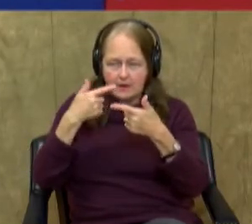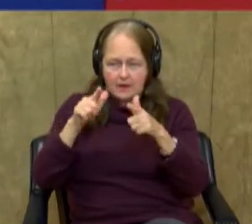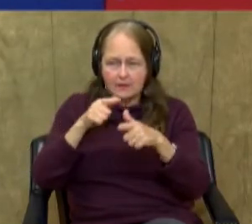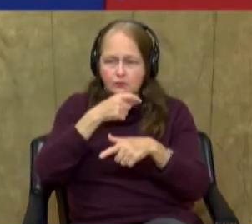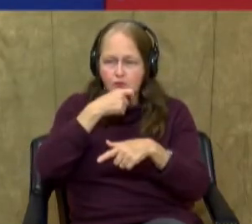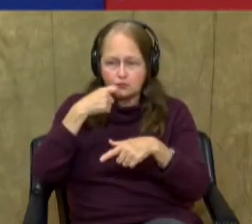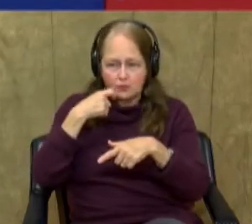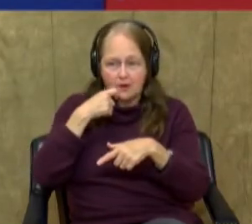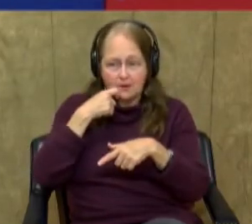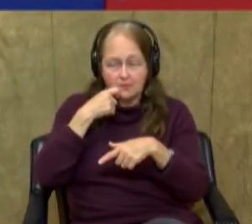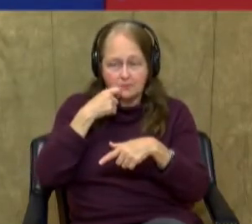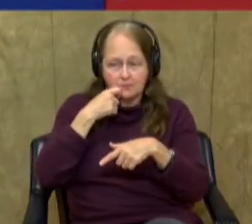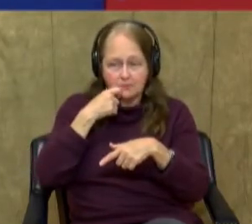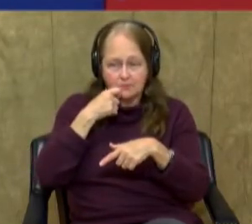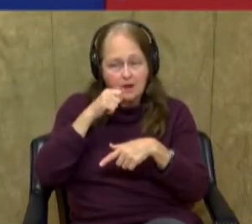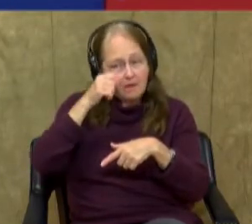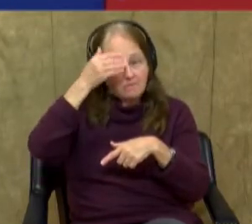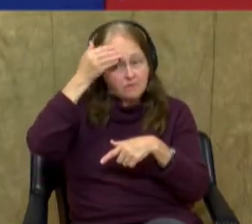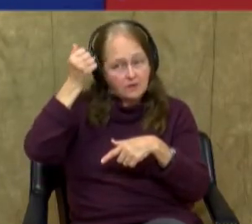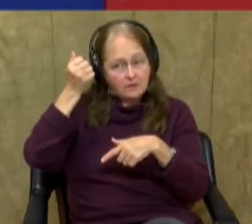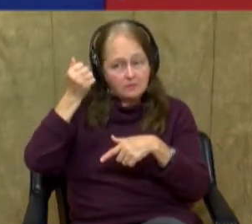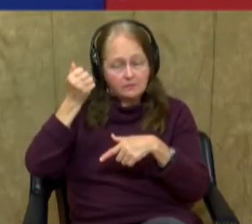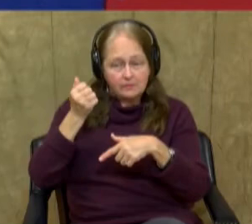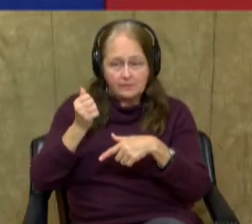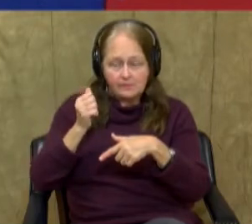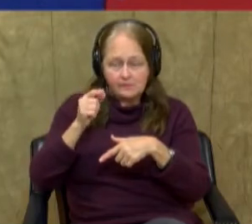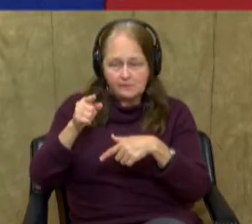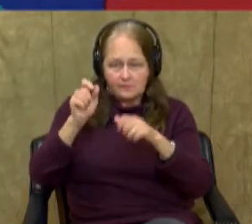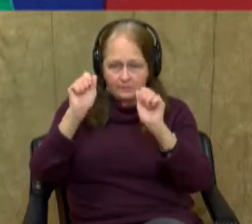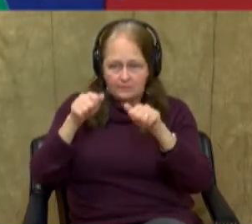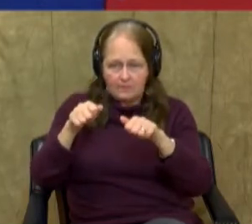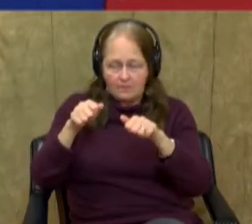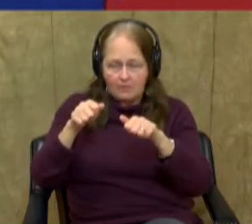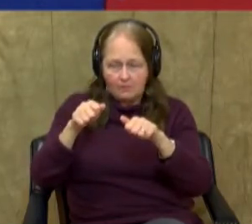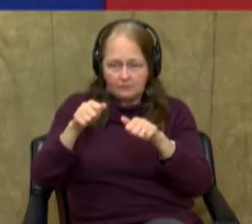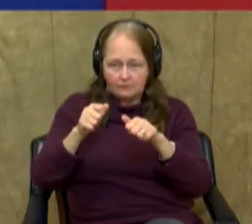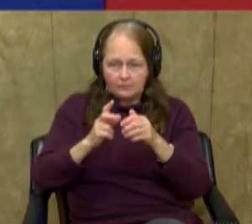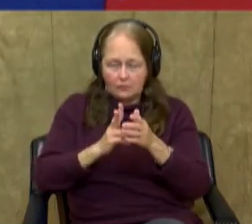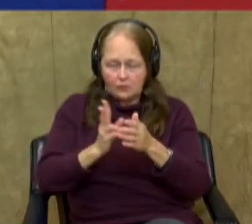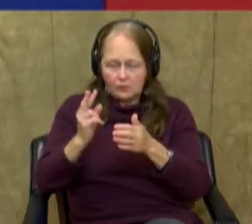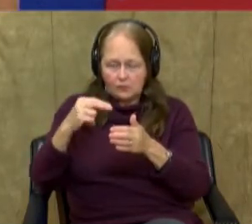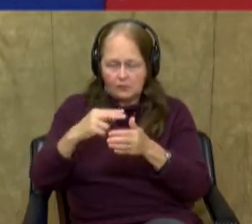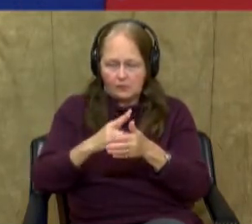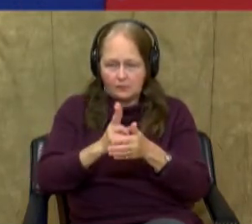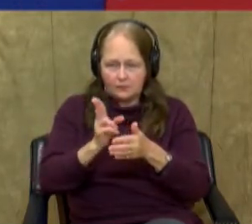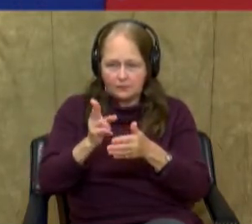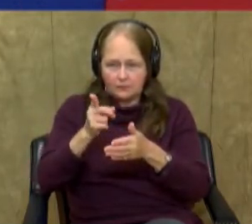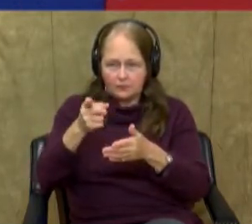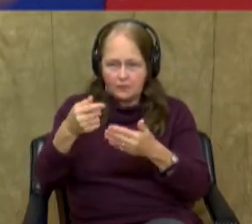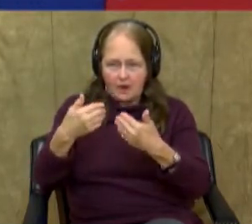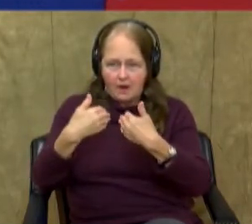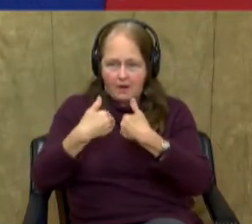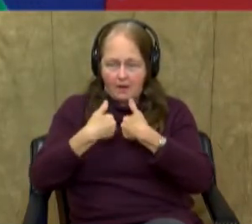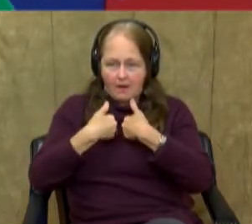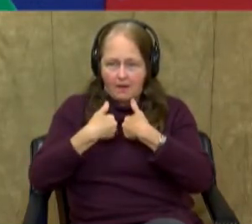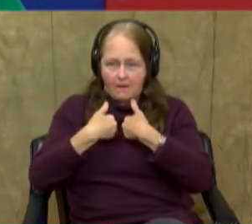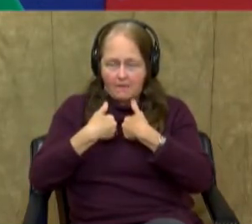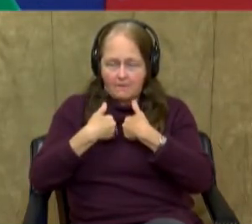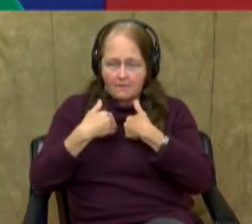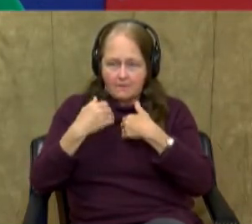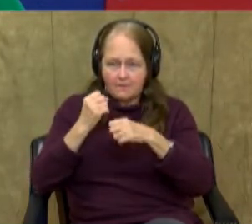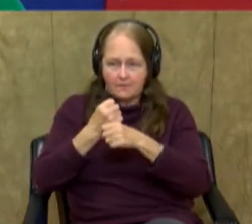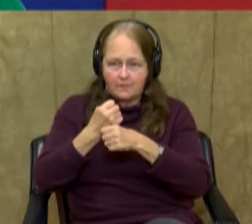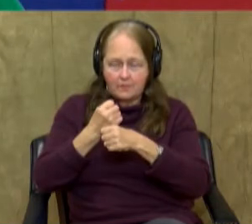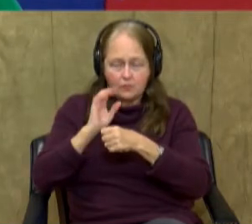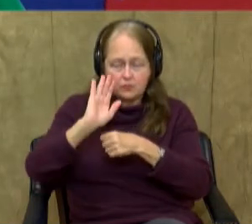dry. And then you can cut them out, and look what you'll have, boys and girls. You can